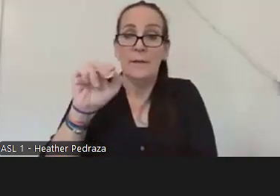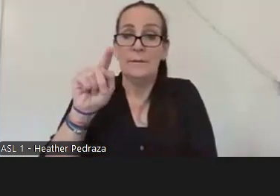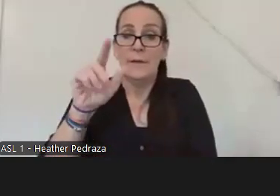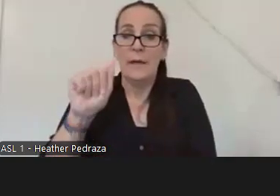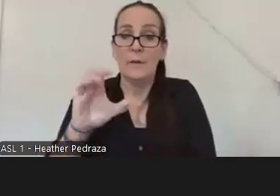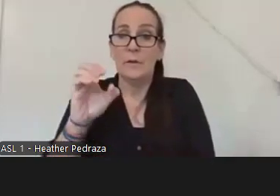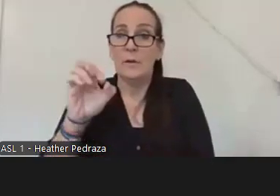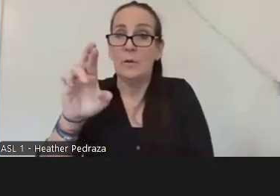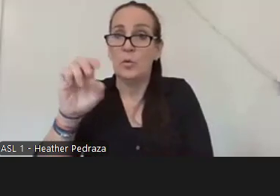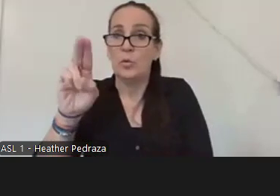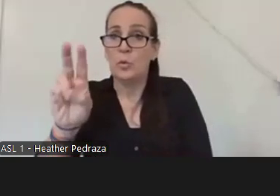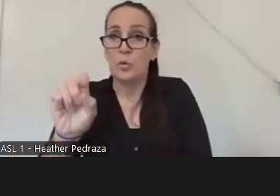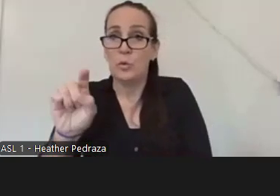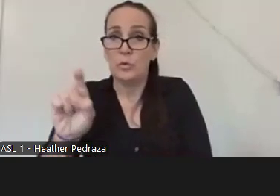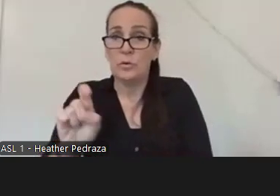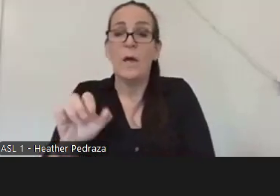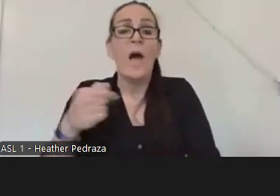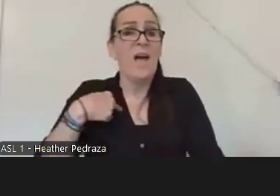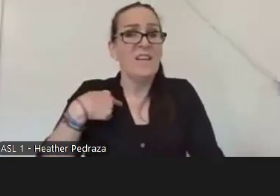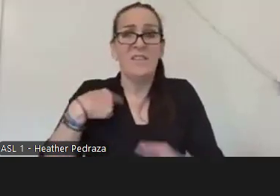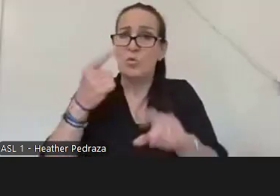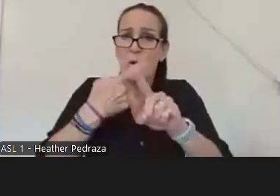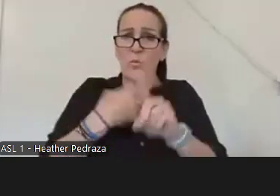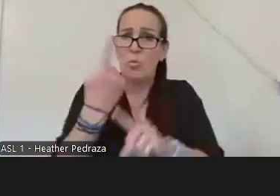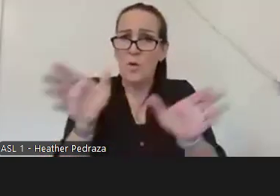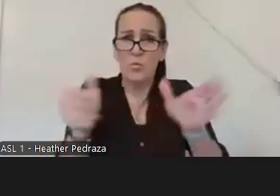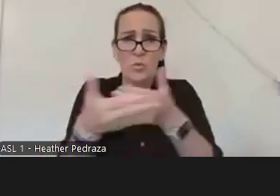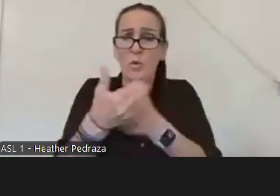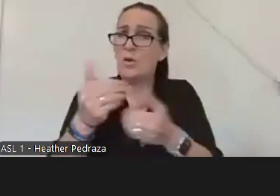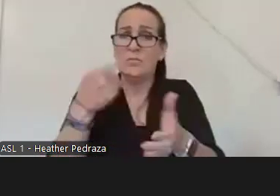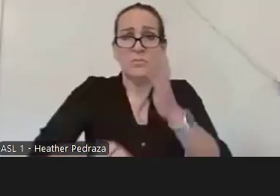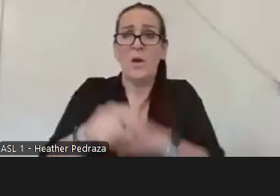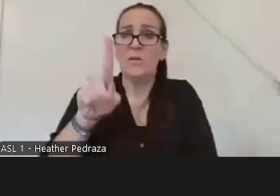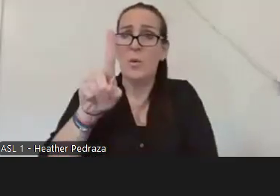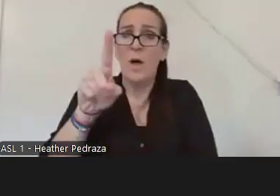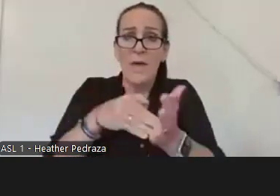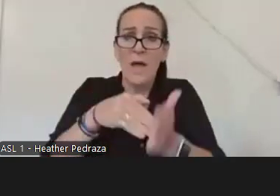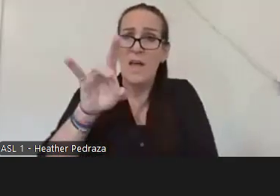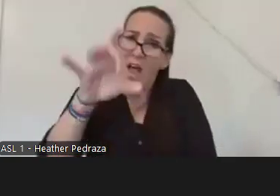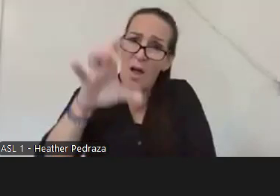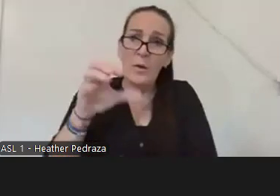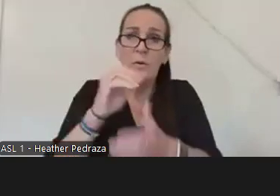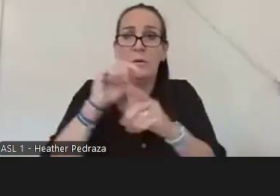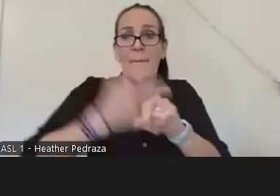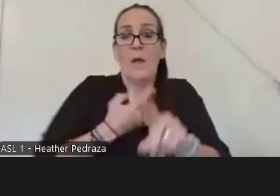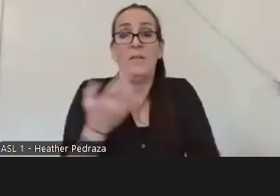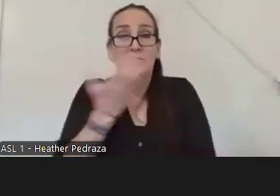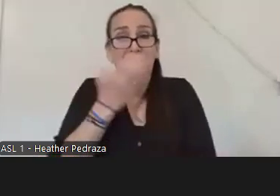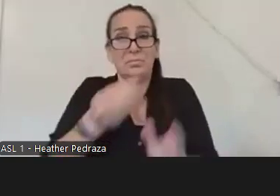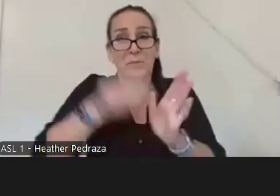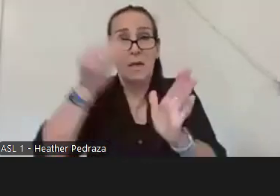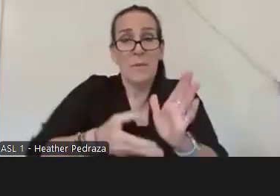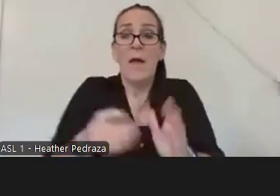room could run as much as $1,800 a month, because Santa Cruz is just very, very, very expensive. I have a